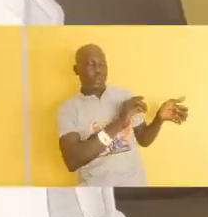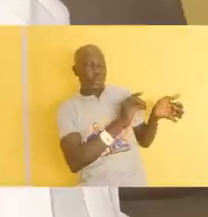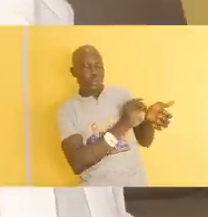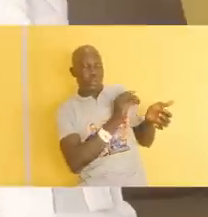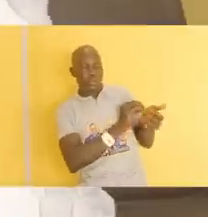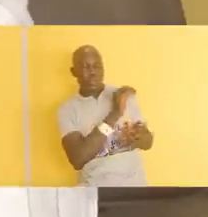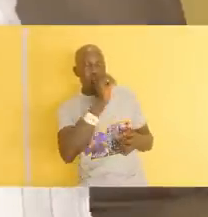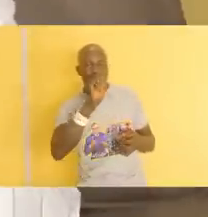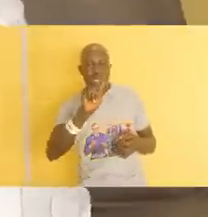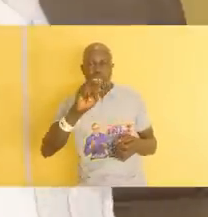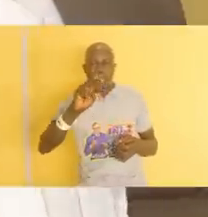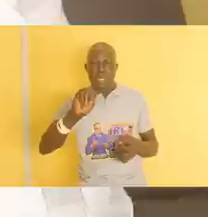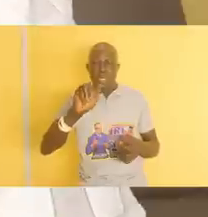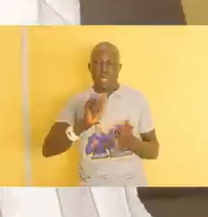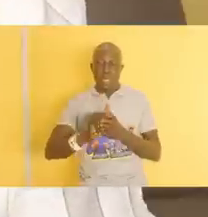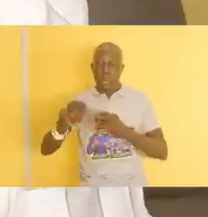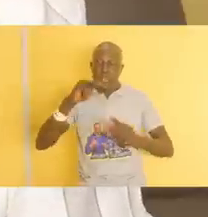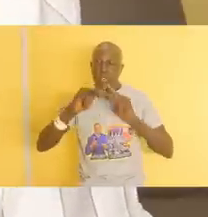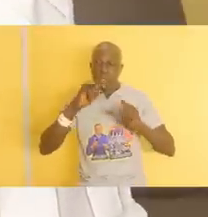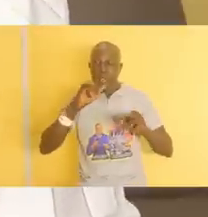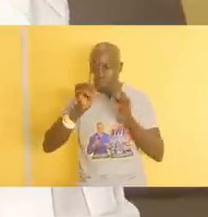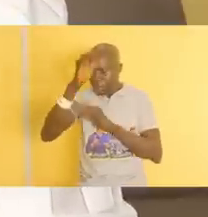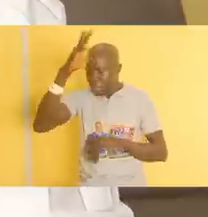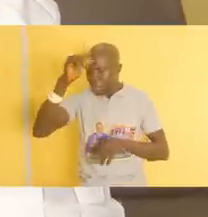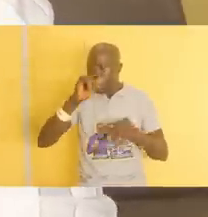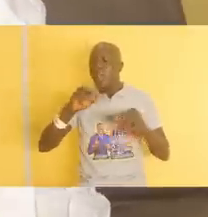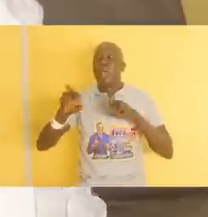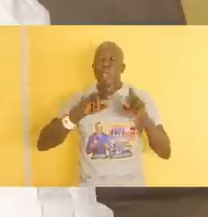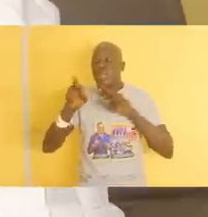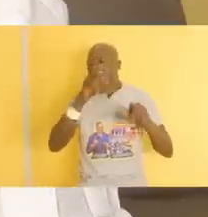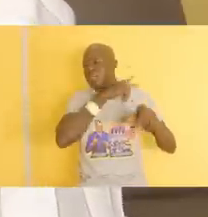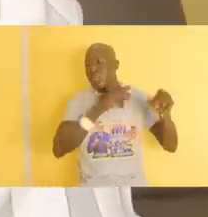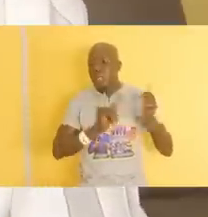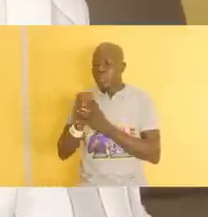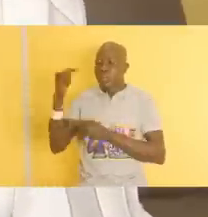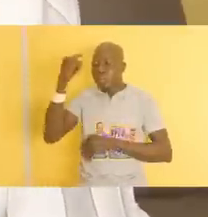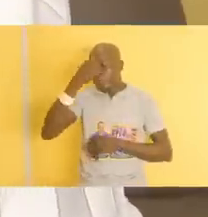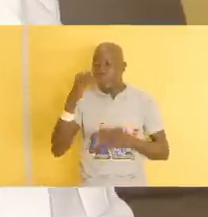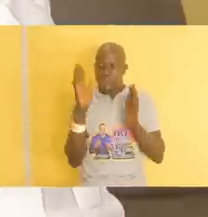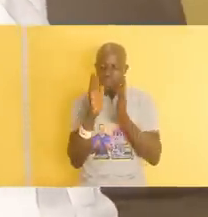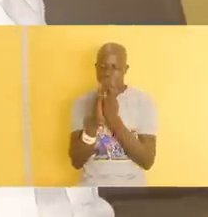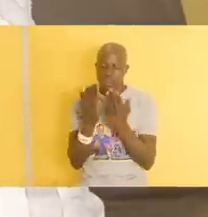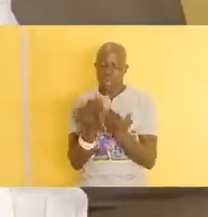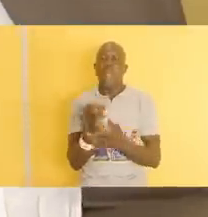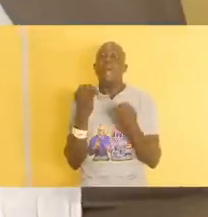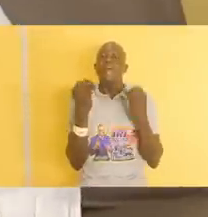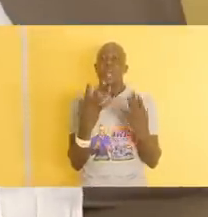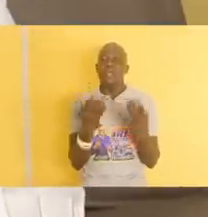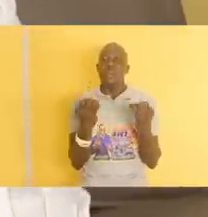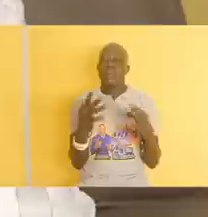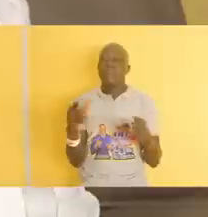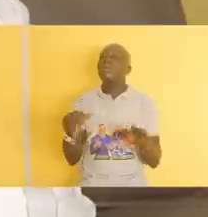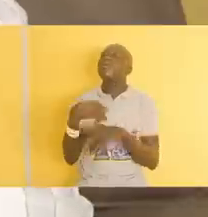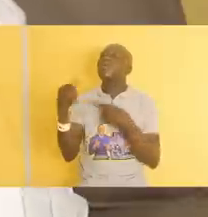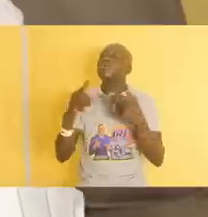smo mustafa jp baba sebi oba ni boniye ni ori facebook opolopo lo lo si fake